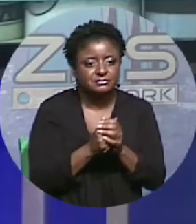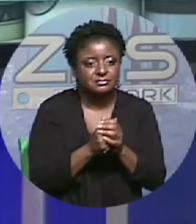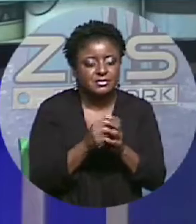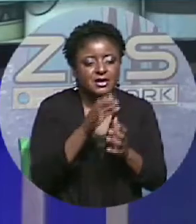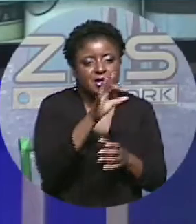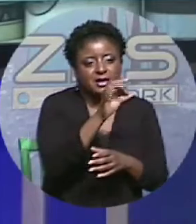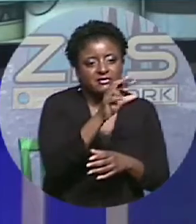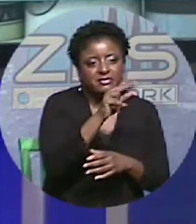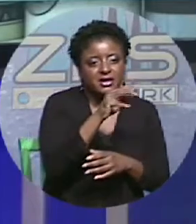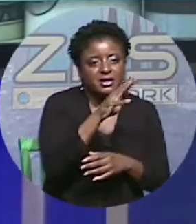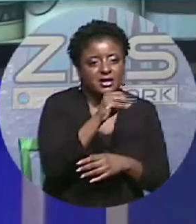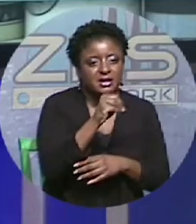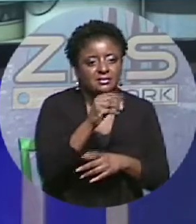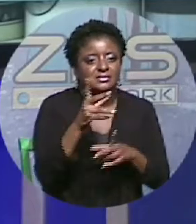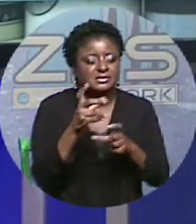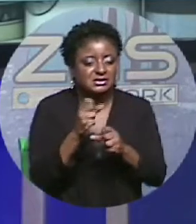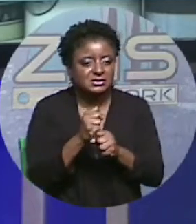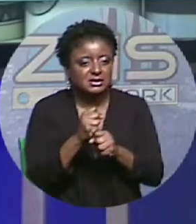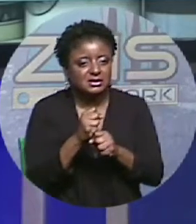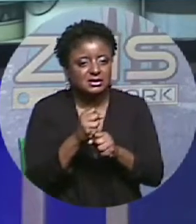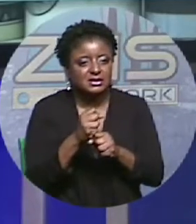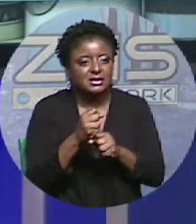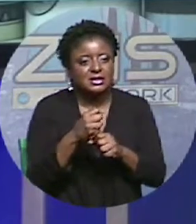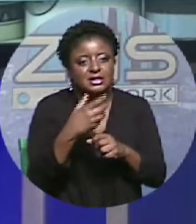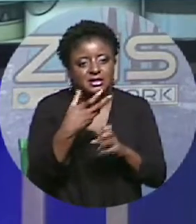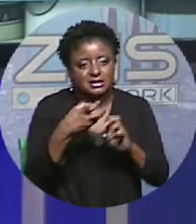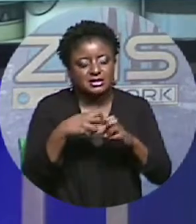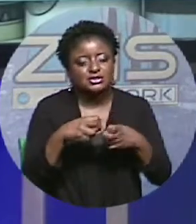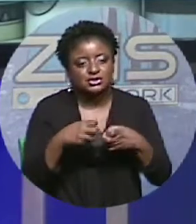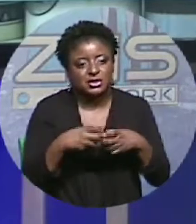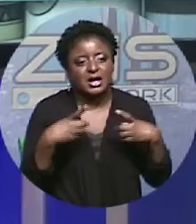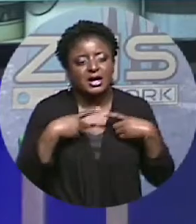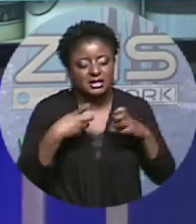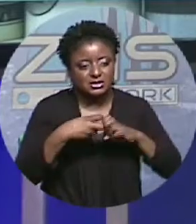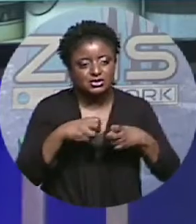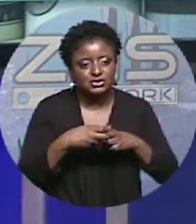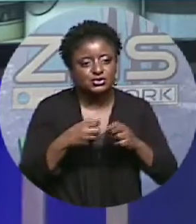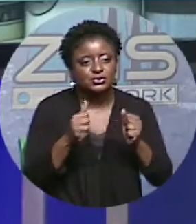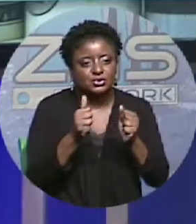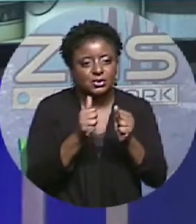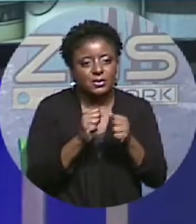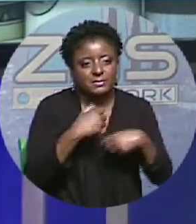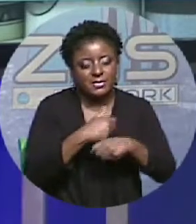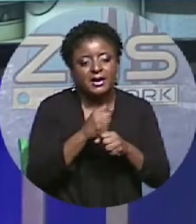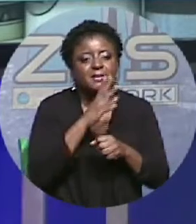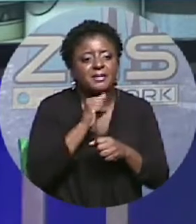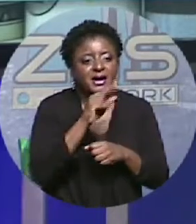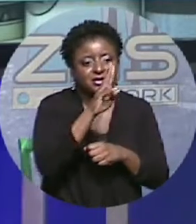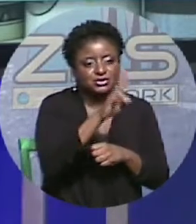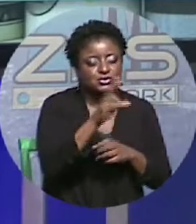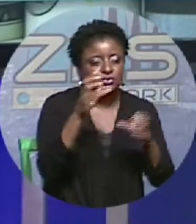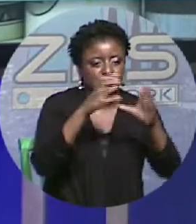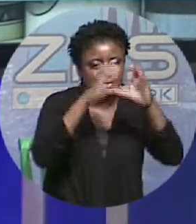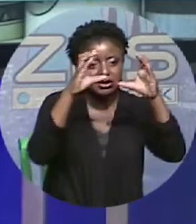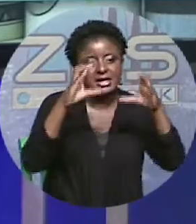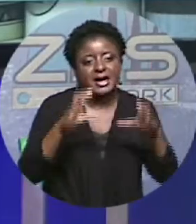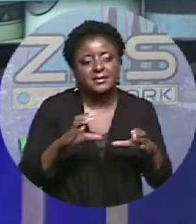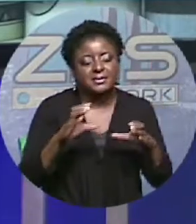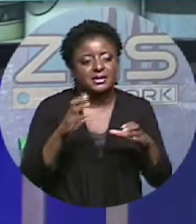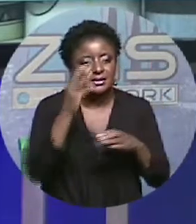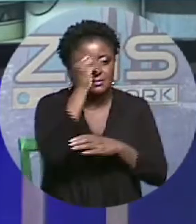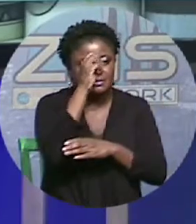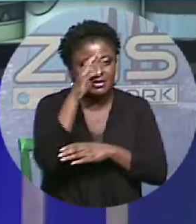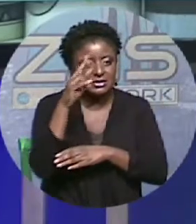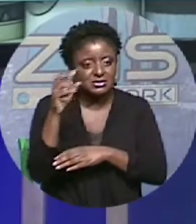The Free National Movement taken issue with remarks made by two cabinet ministers with regards to the whole Nygaard and Bacon saga and the